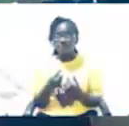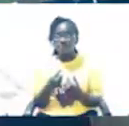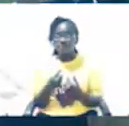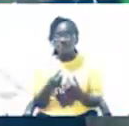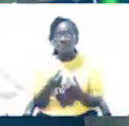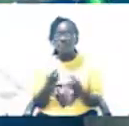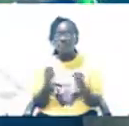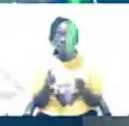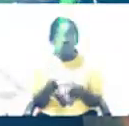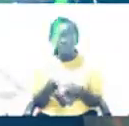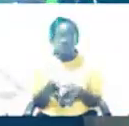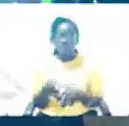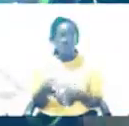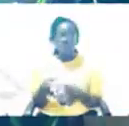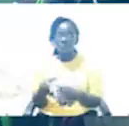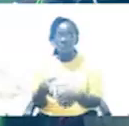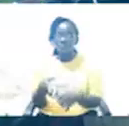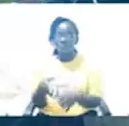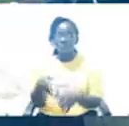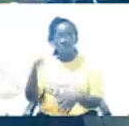Chami. Chami.